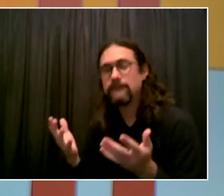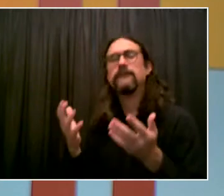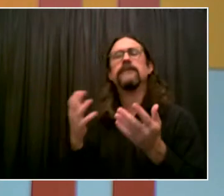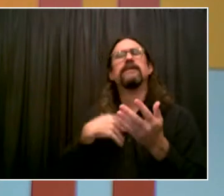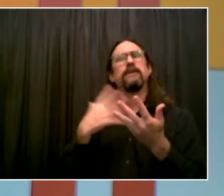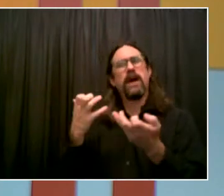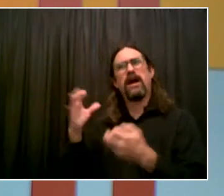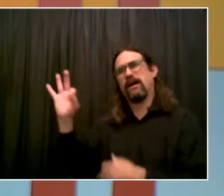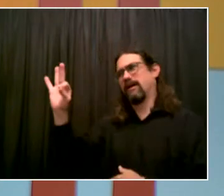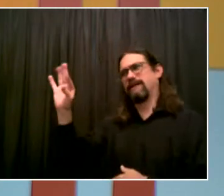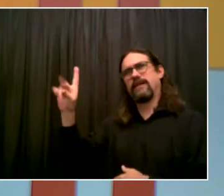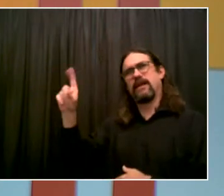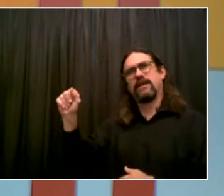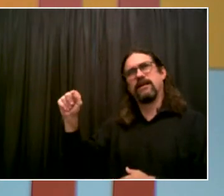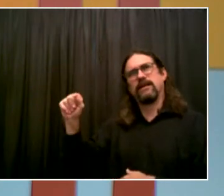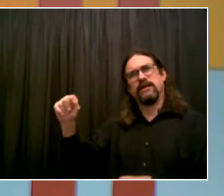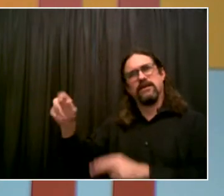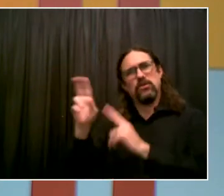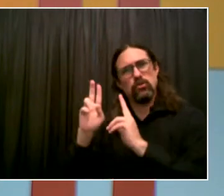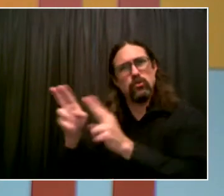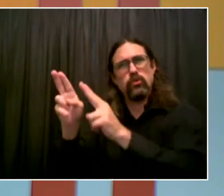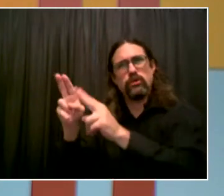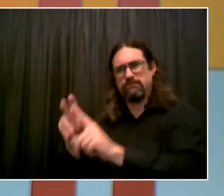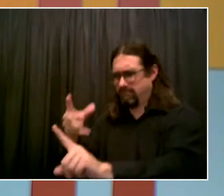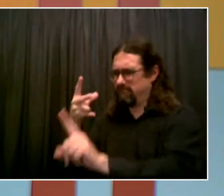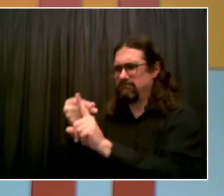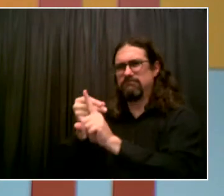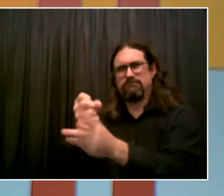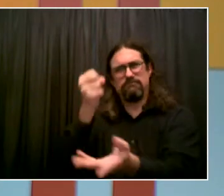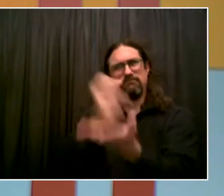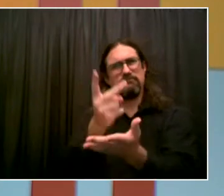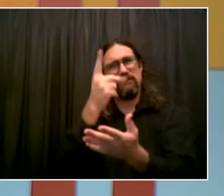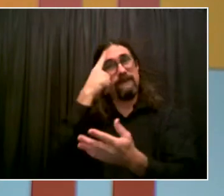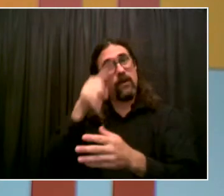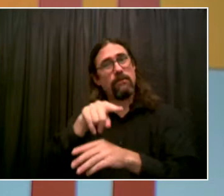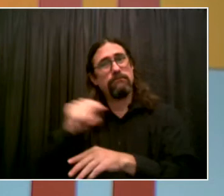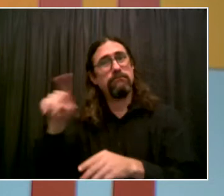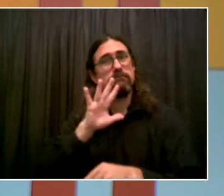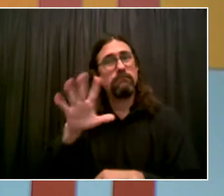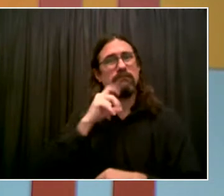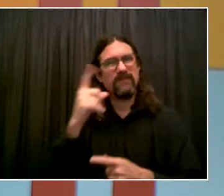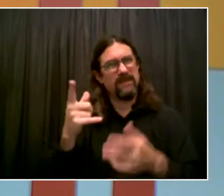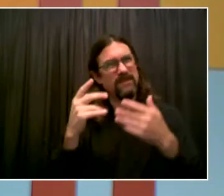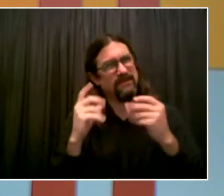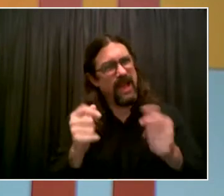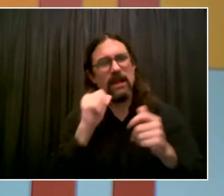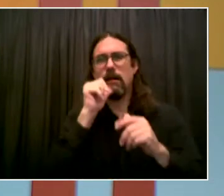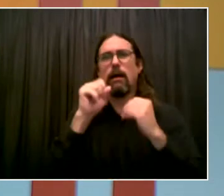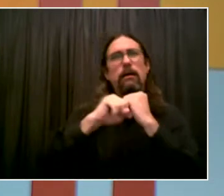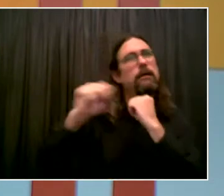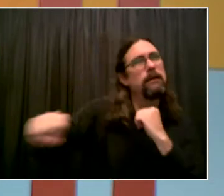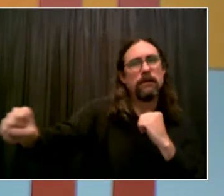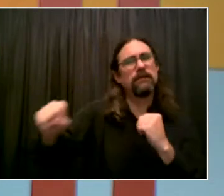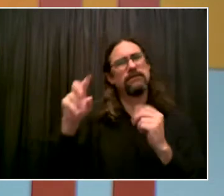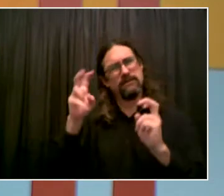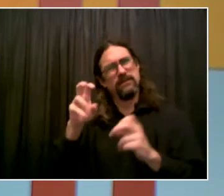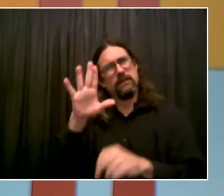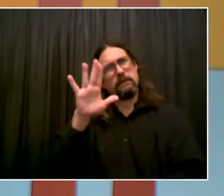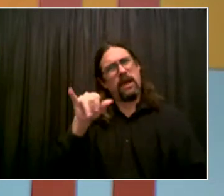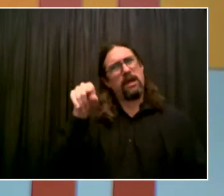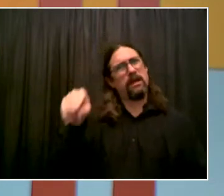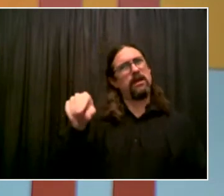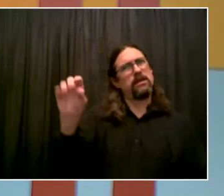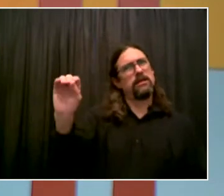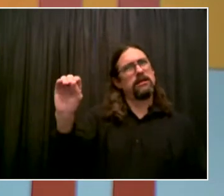gift, a treat for all kids. Let's do something wonderful. Get the vaccine for 5 to 11-year-olds